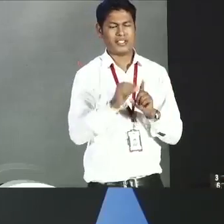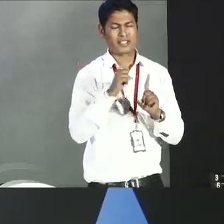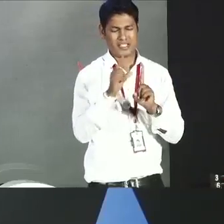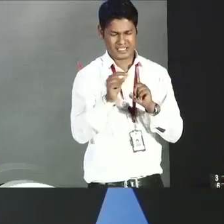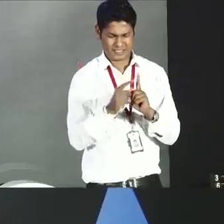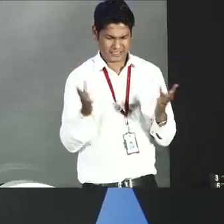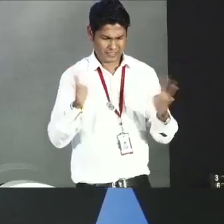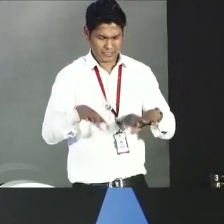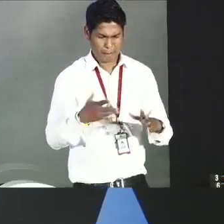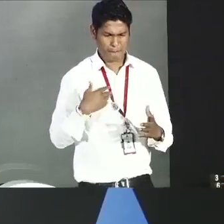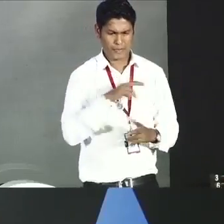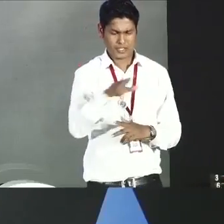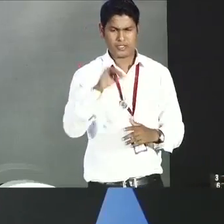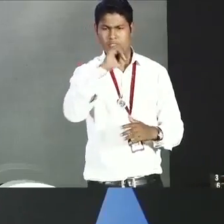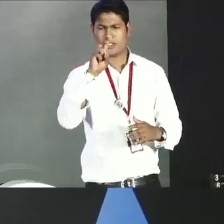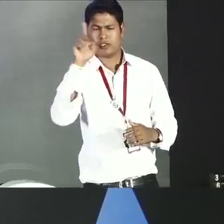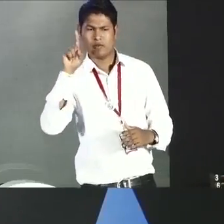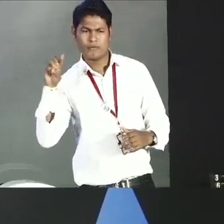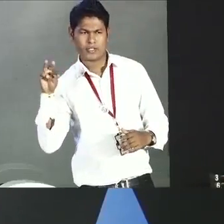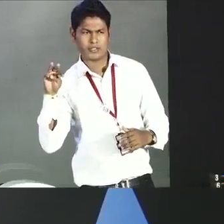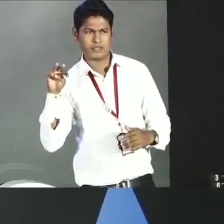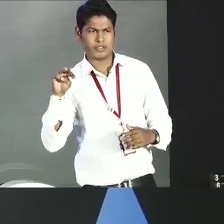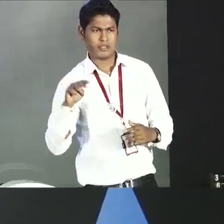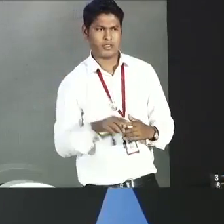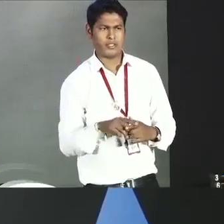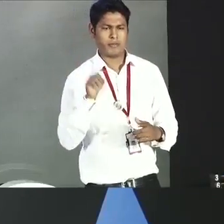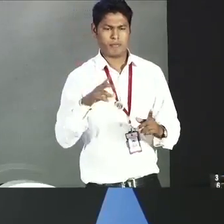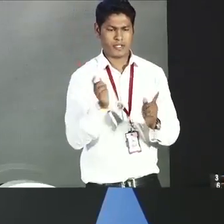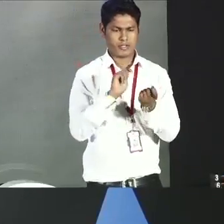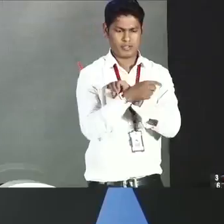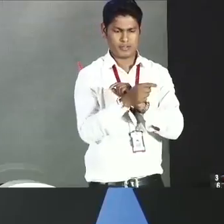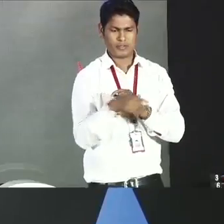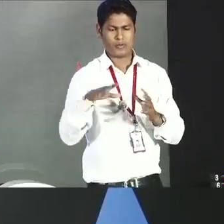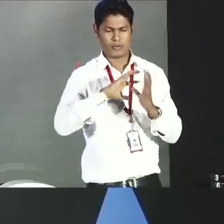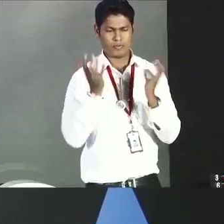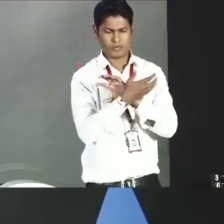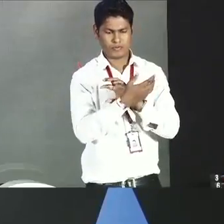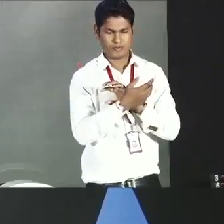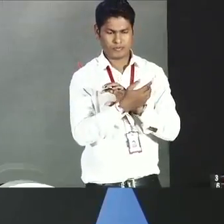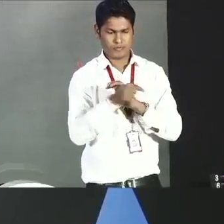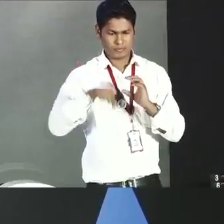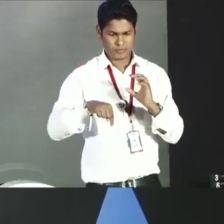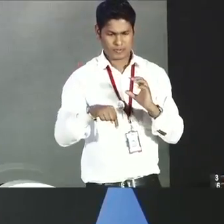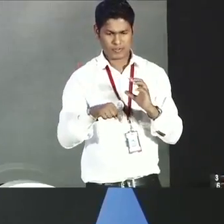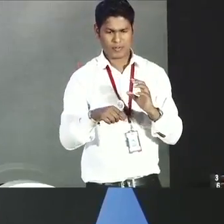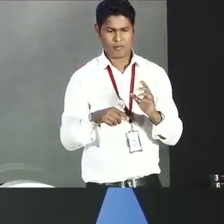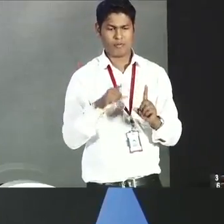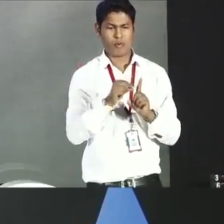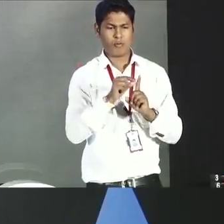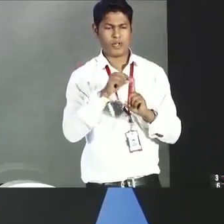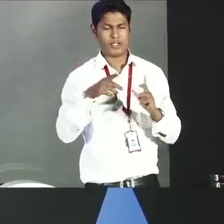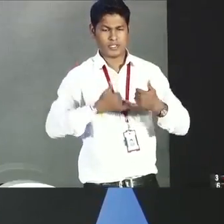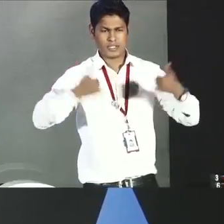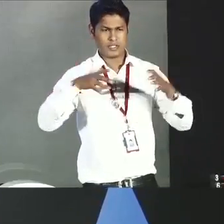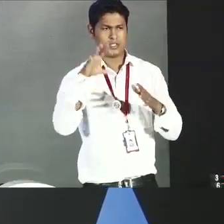matter if it's 1 in 66 is the right number, but if it's anywhere around that, and you look at the population of India, which